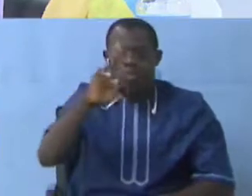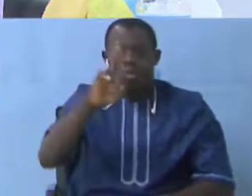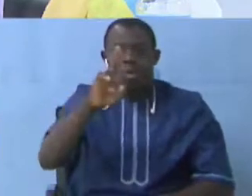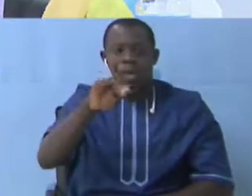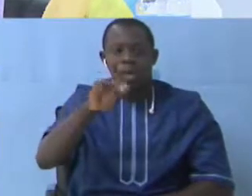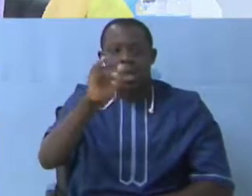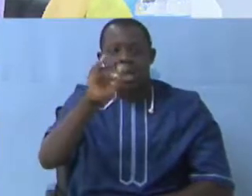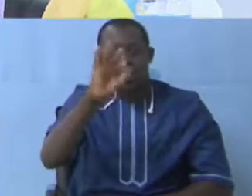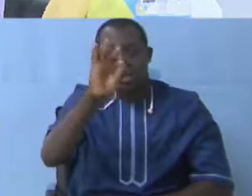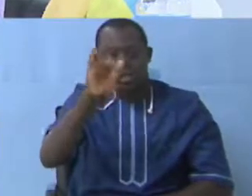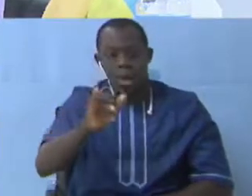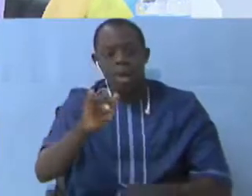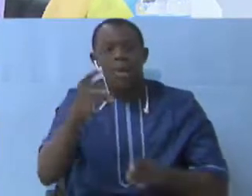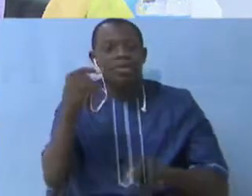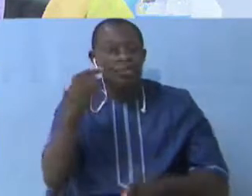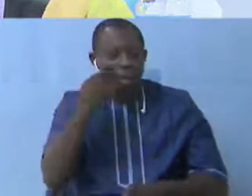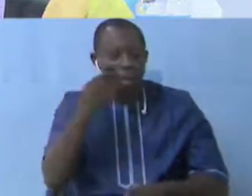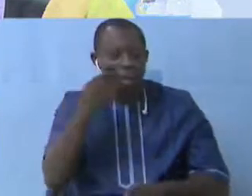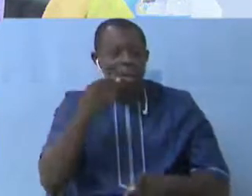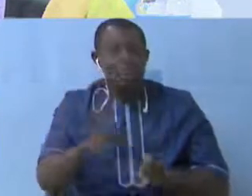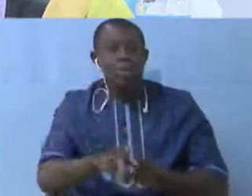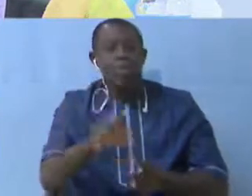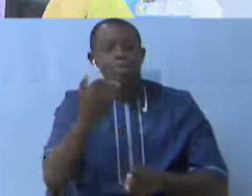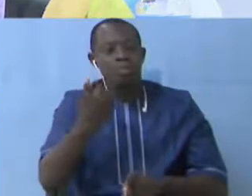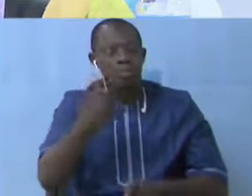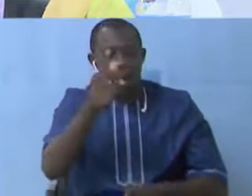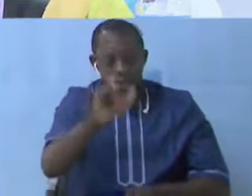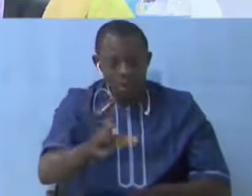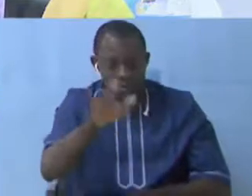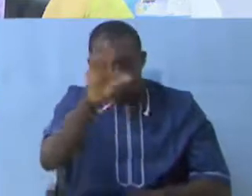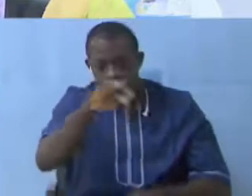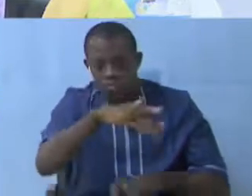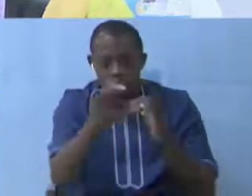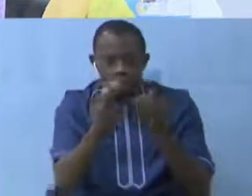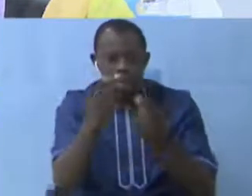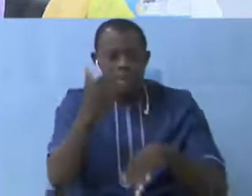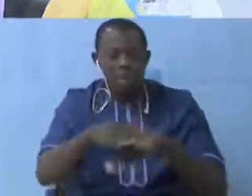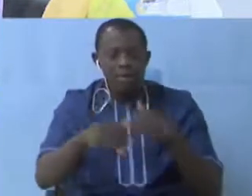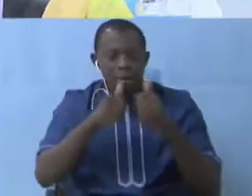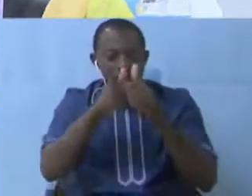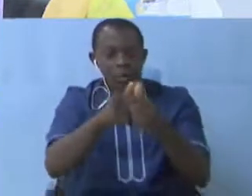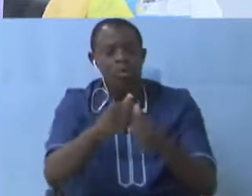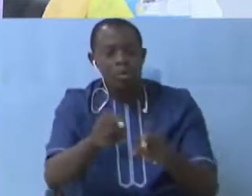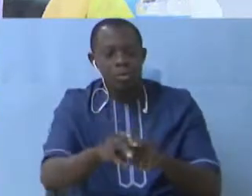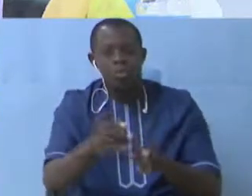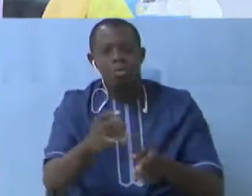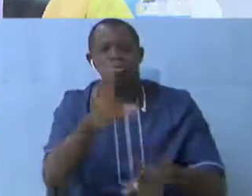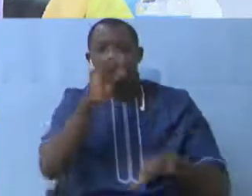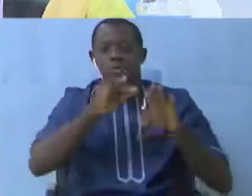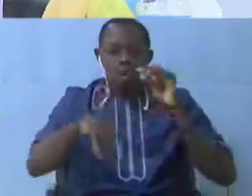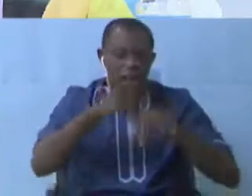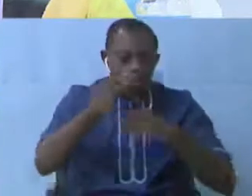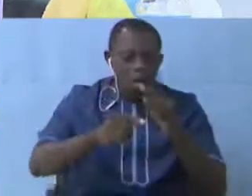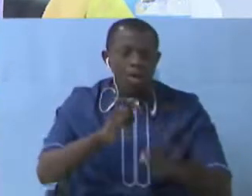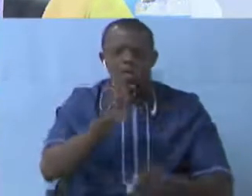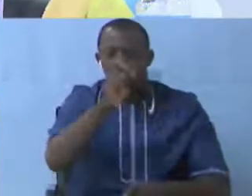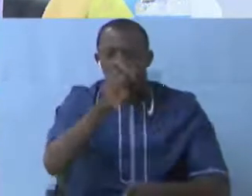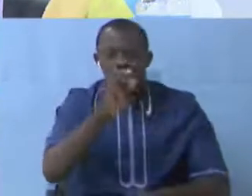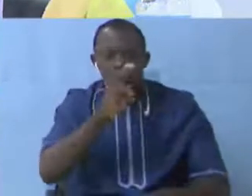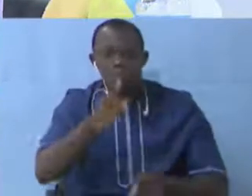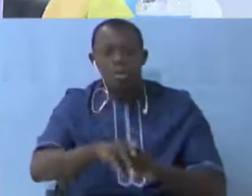daal dara te kenn du ko topp. We will highlight cases of journalists who've been tortured, who've been the case of Chief